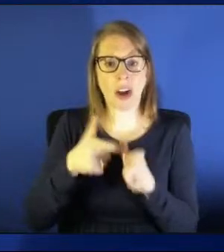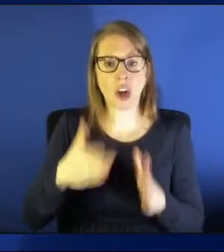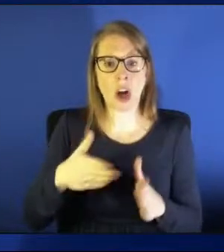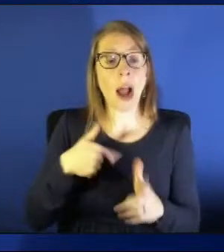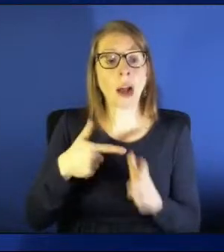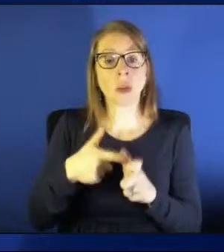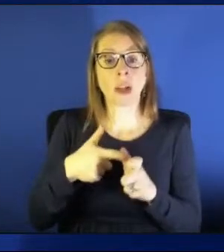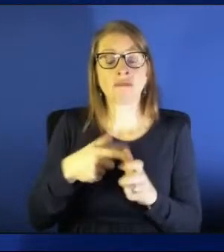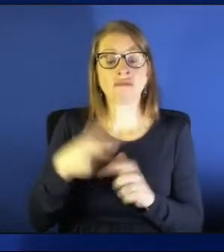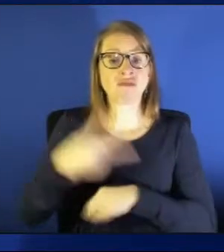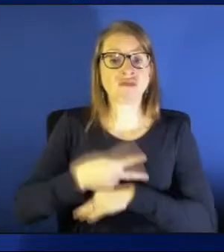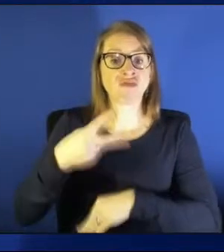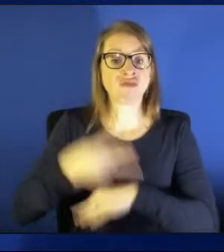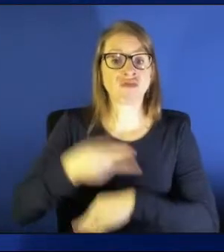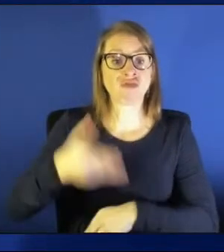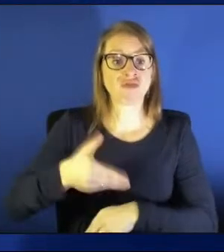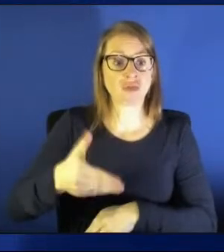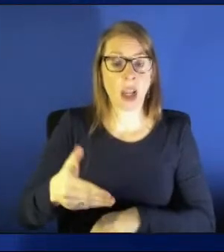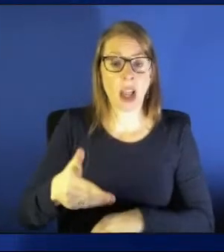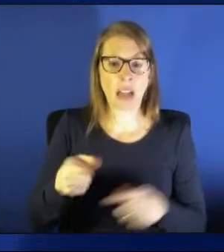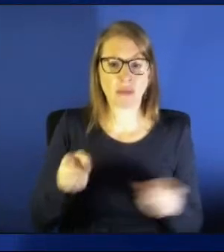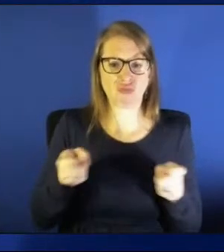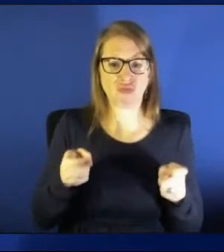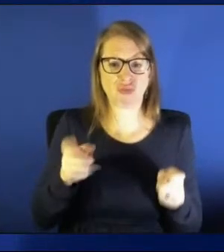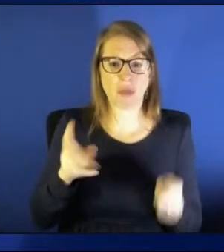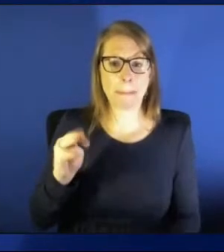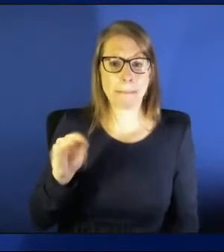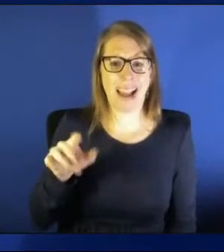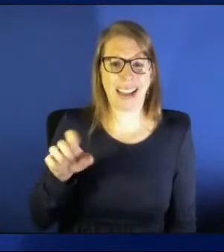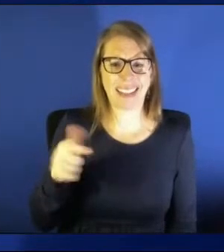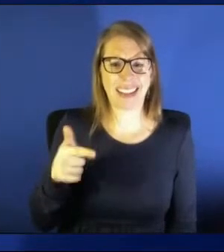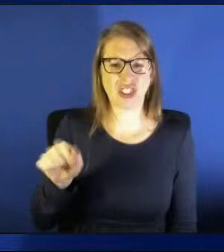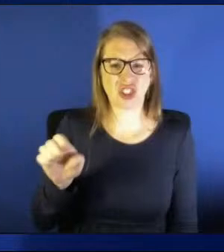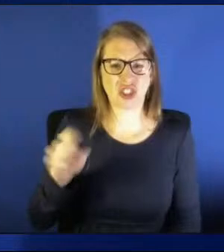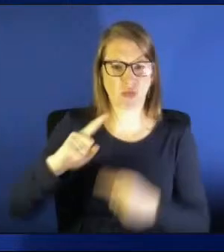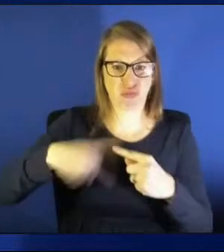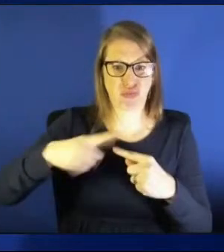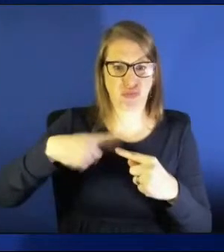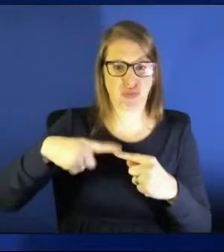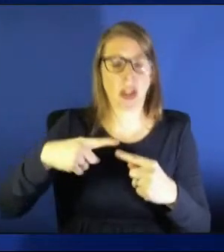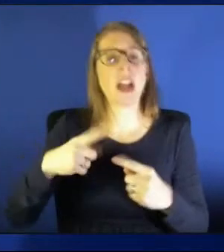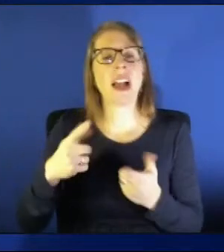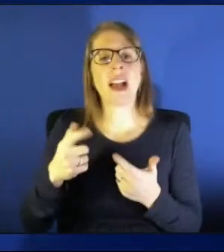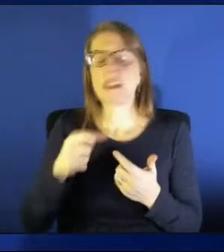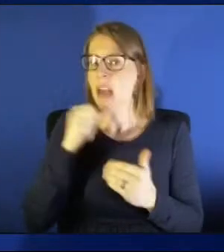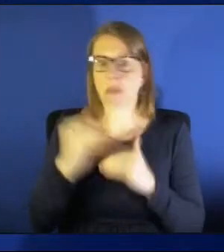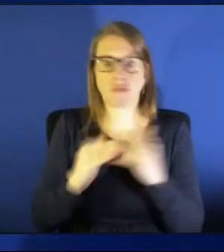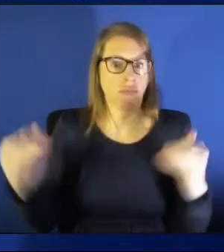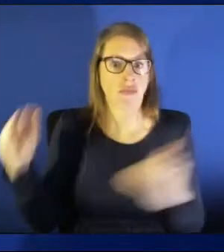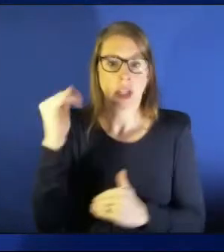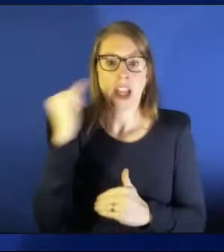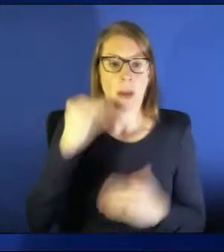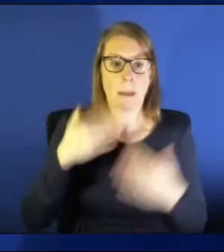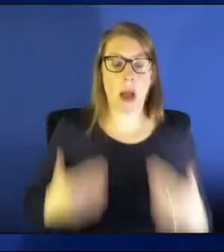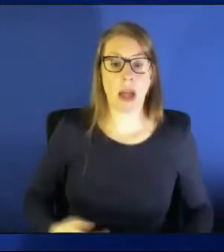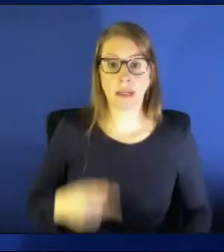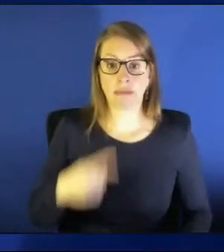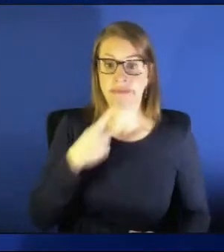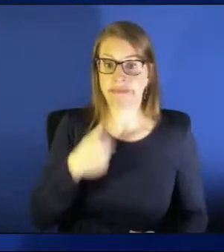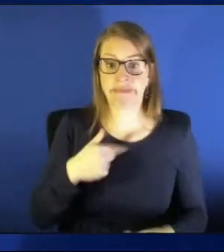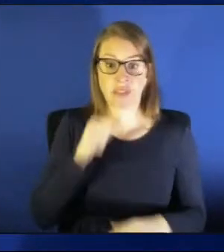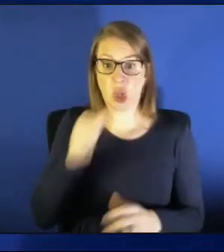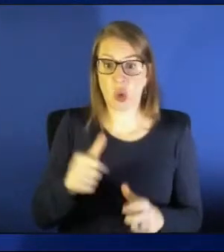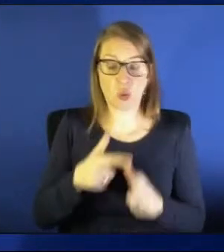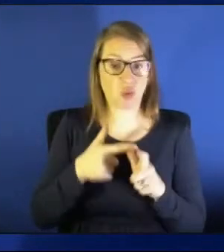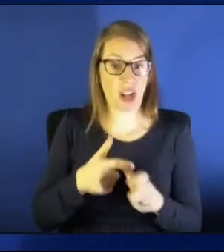control my mileage. I don't try to do too many miles. And then if my body's saying, don't run today, I don't. And I think that's one of the